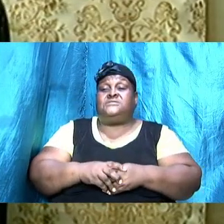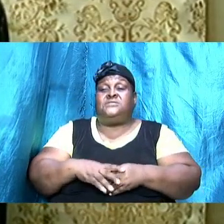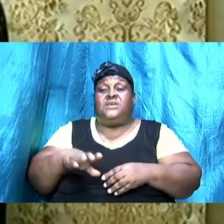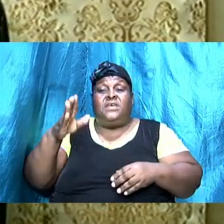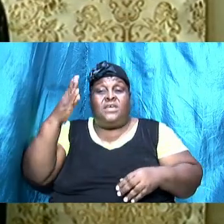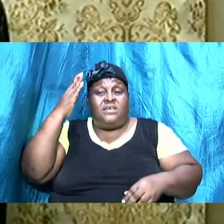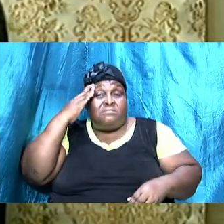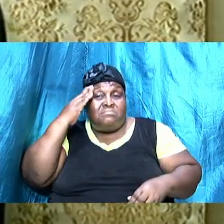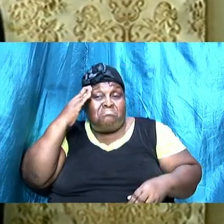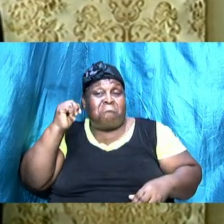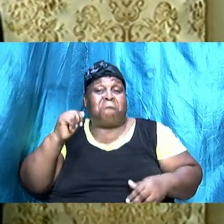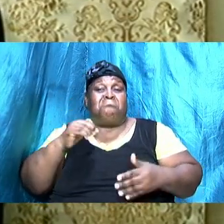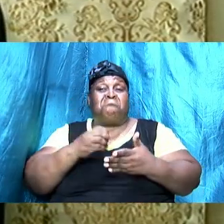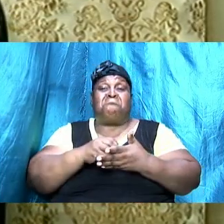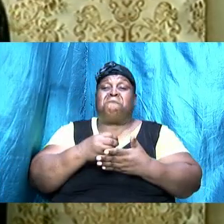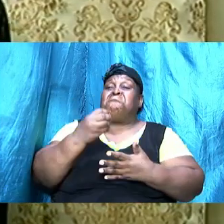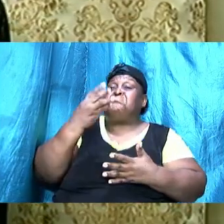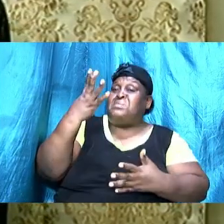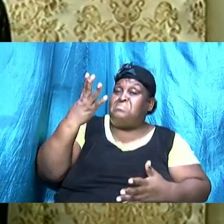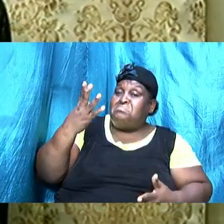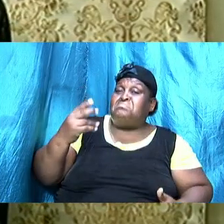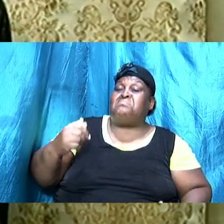knowledge or knowledge in certain areas,